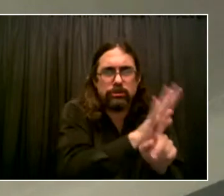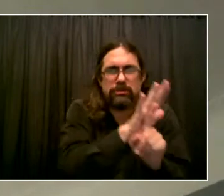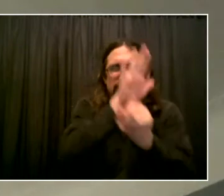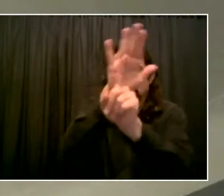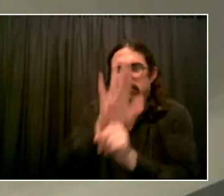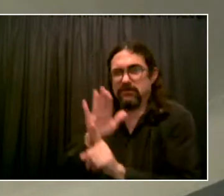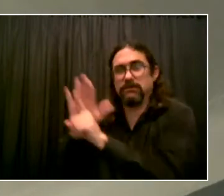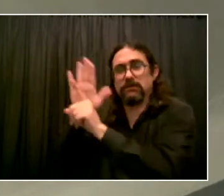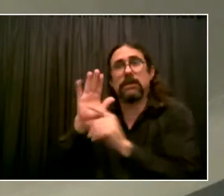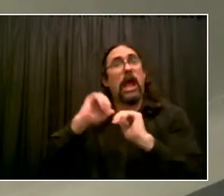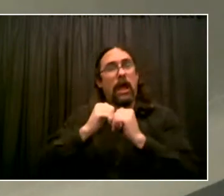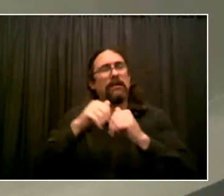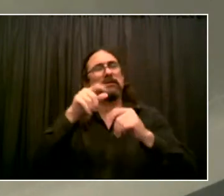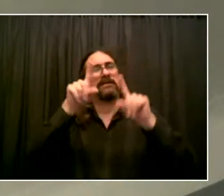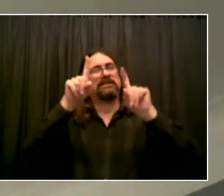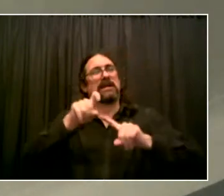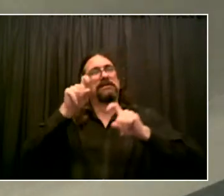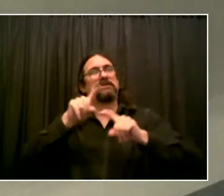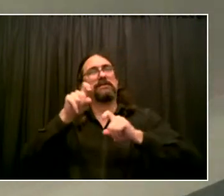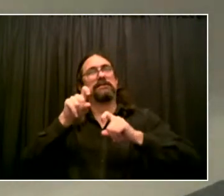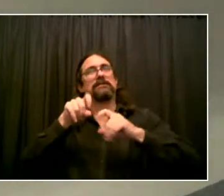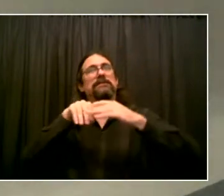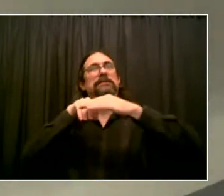about the late bloomer. Kids